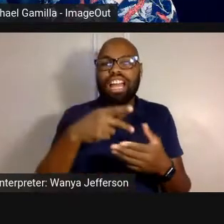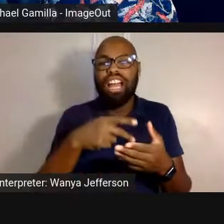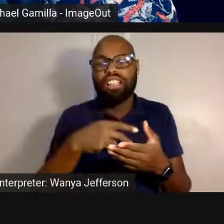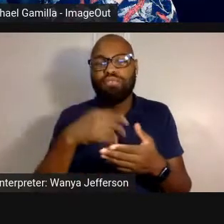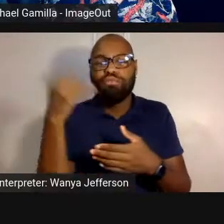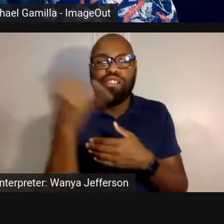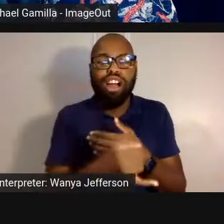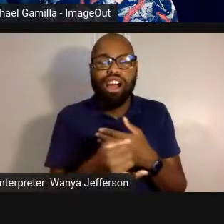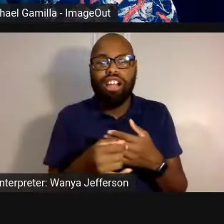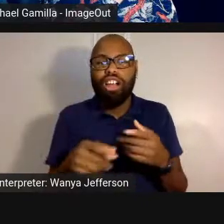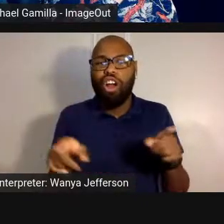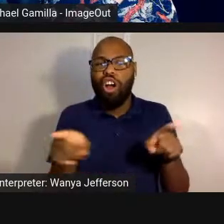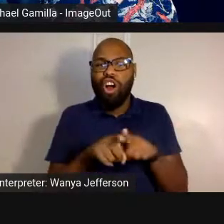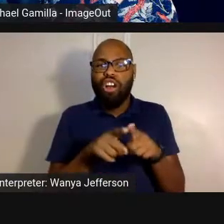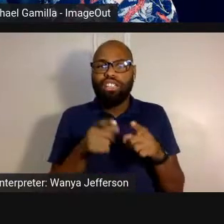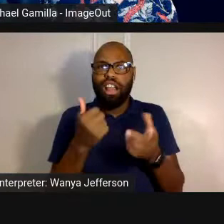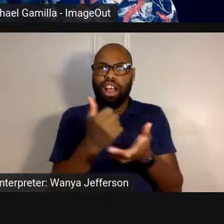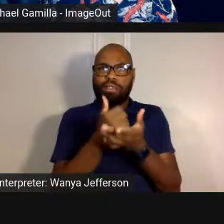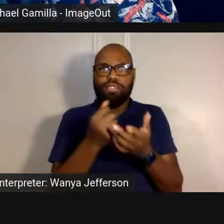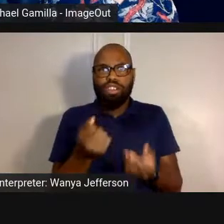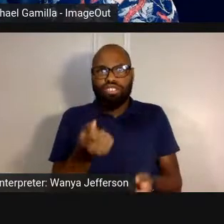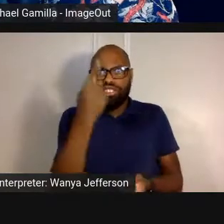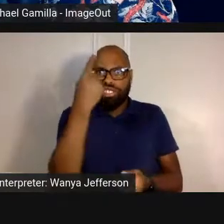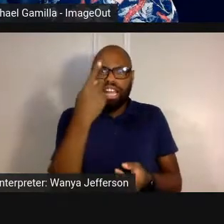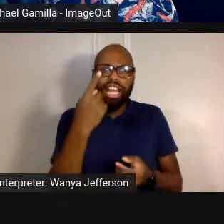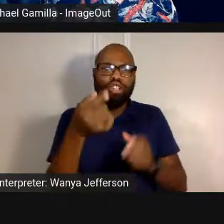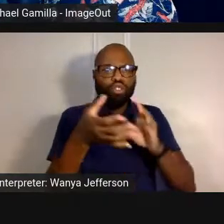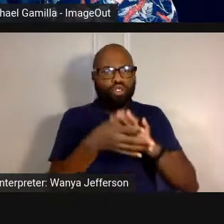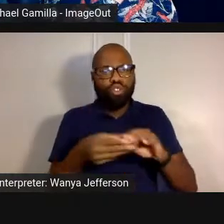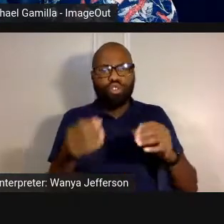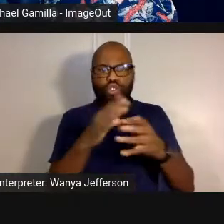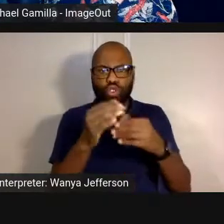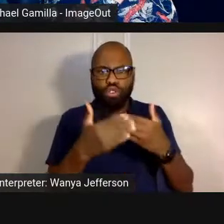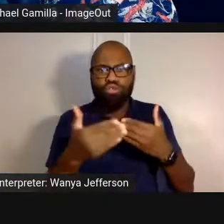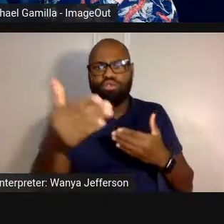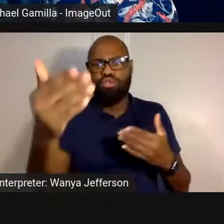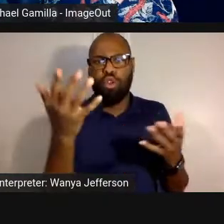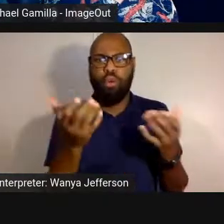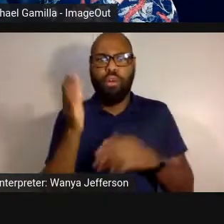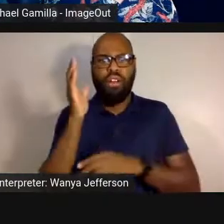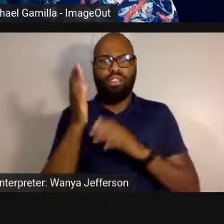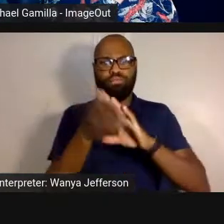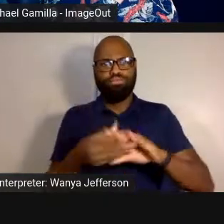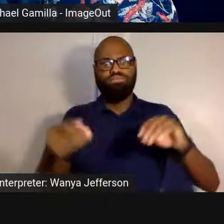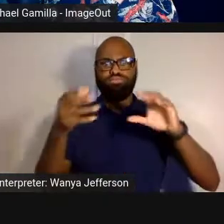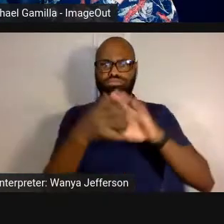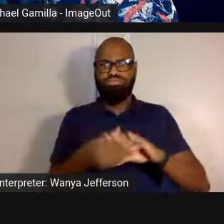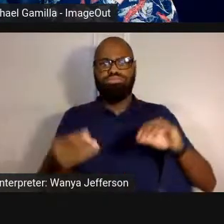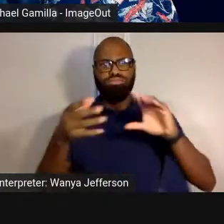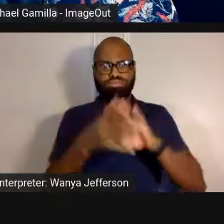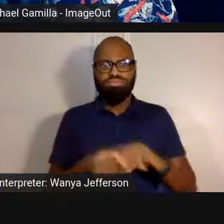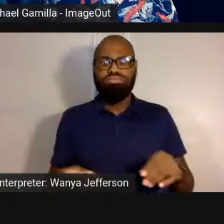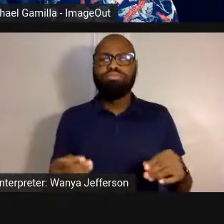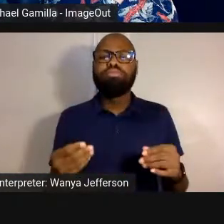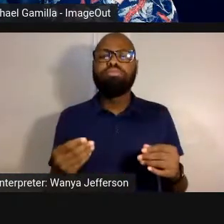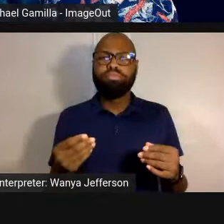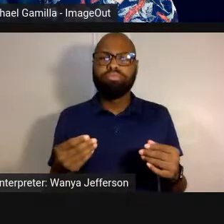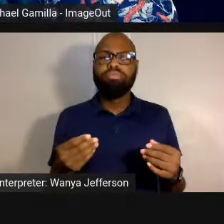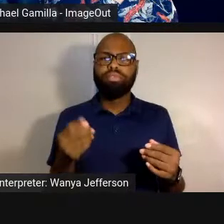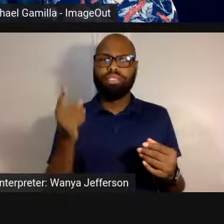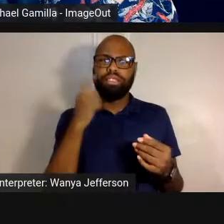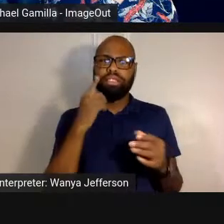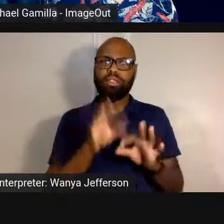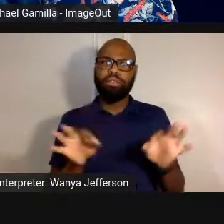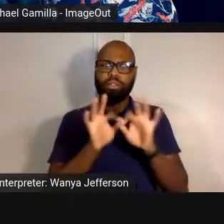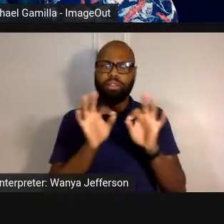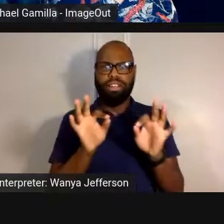of understand the stories that we want to tell. And that I think is really important because I think after this film, there will be definitely